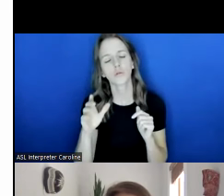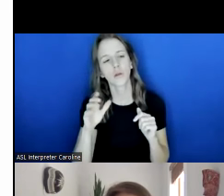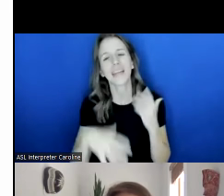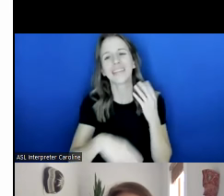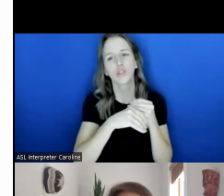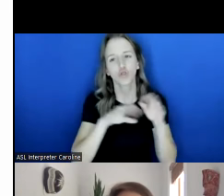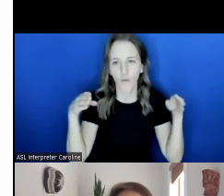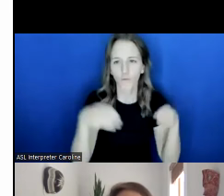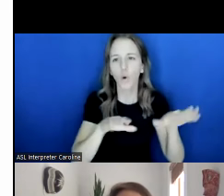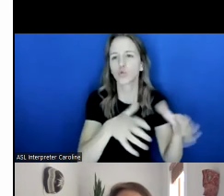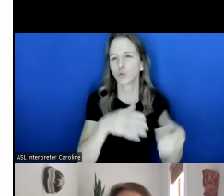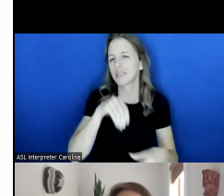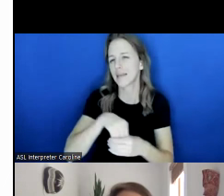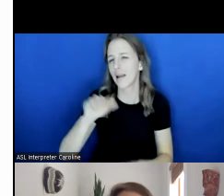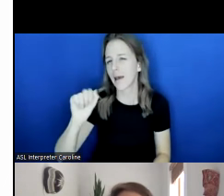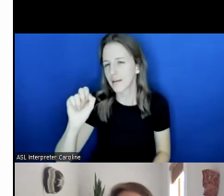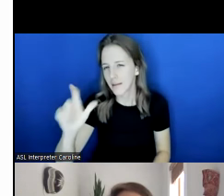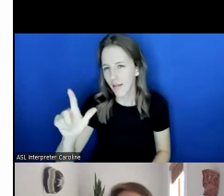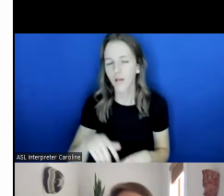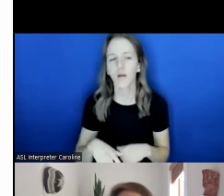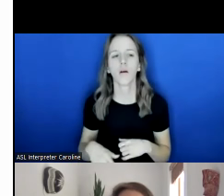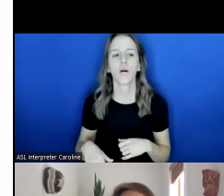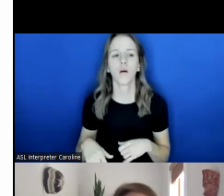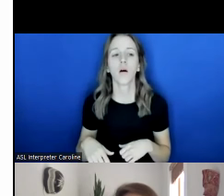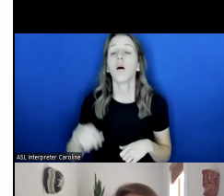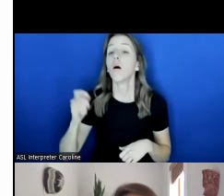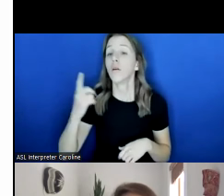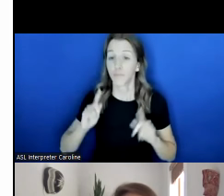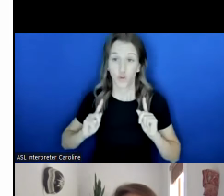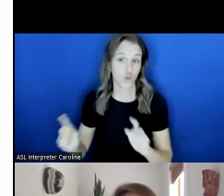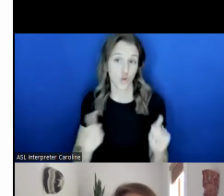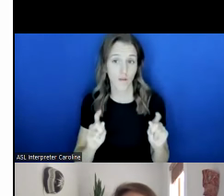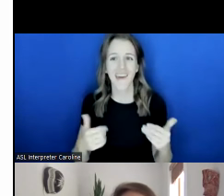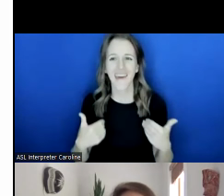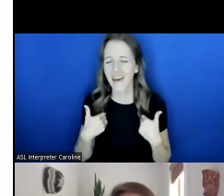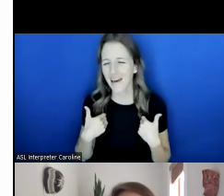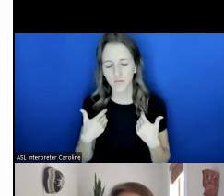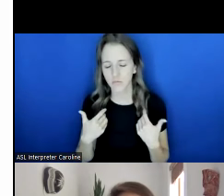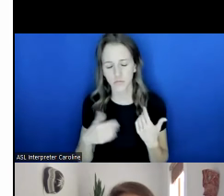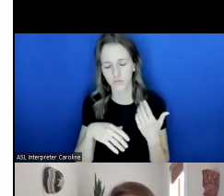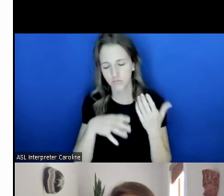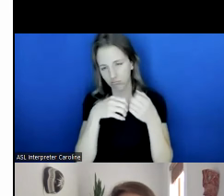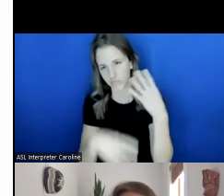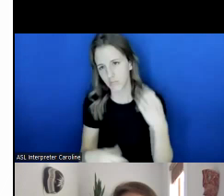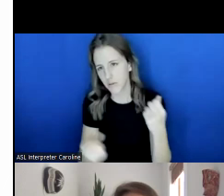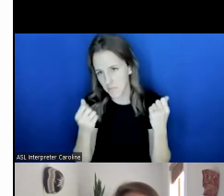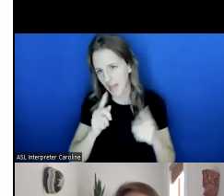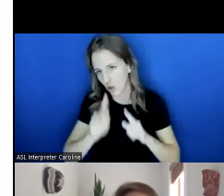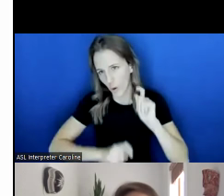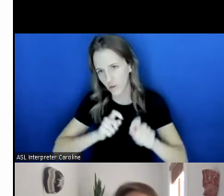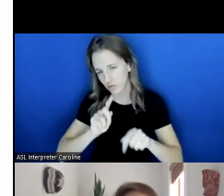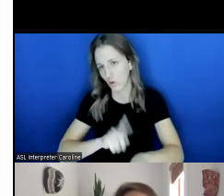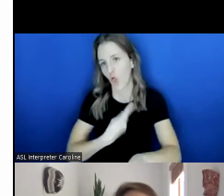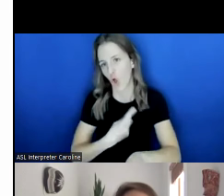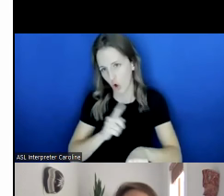Language. The survey had a number, it was a long survey, had a lot of questions, including